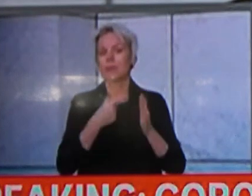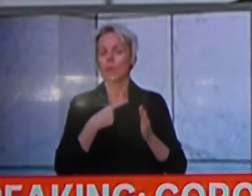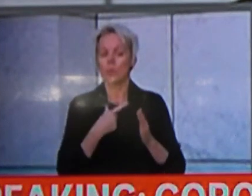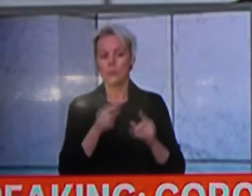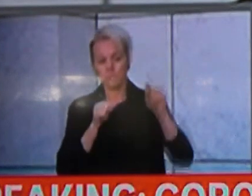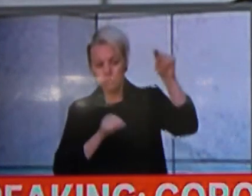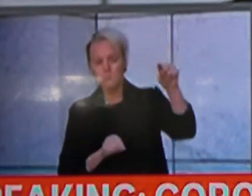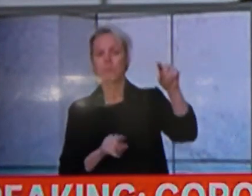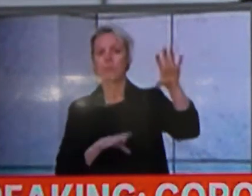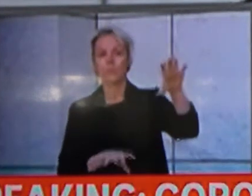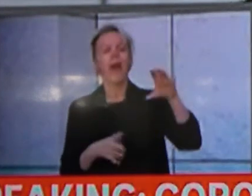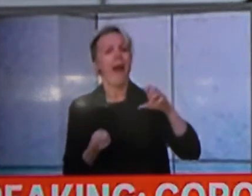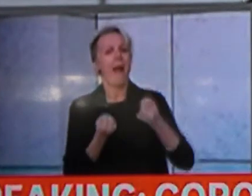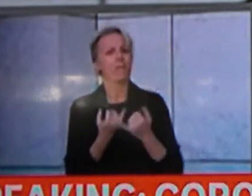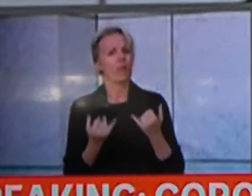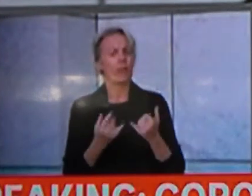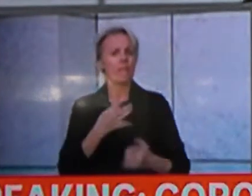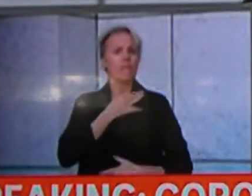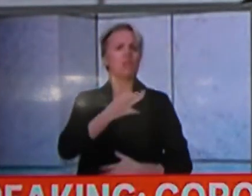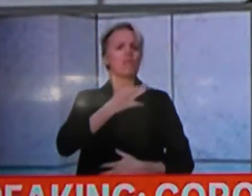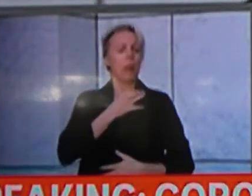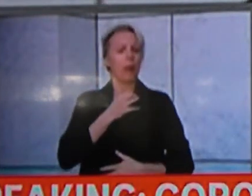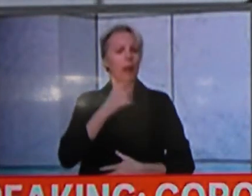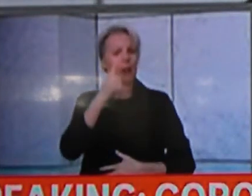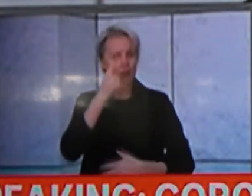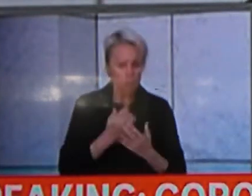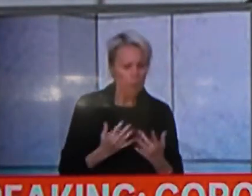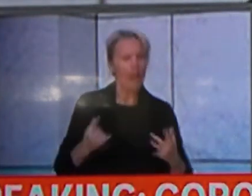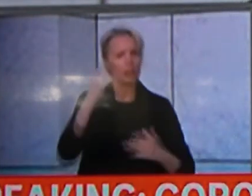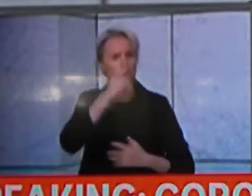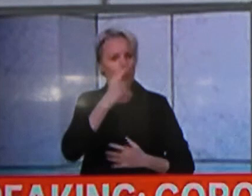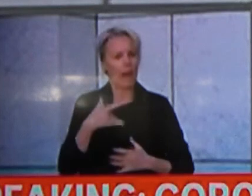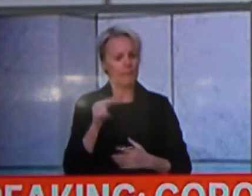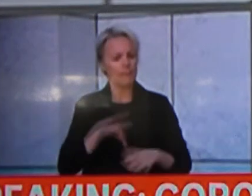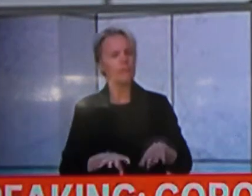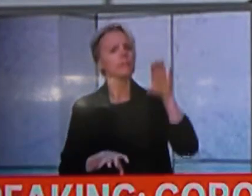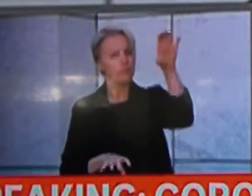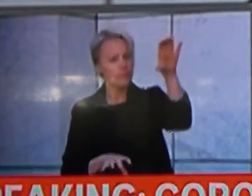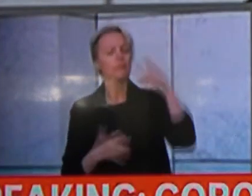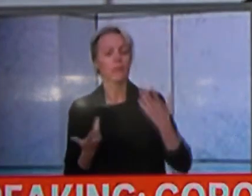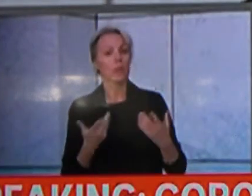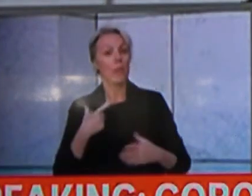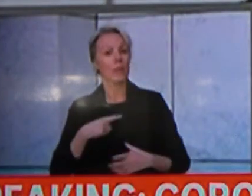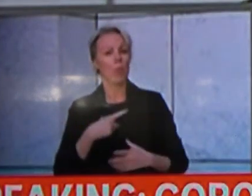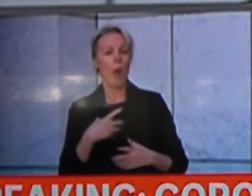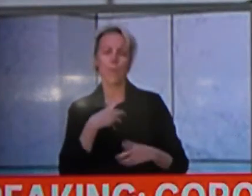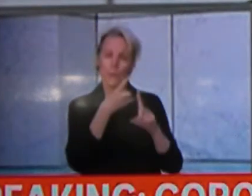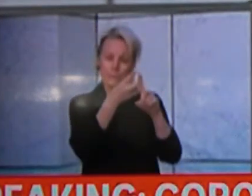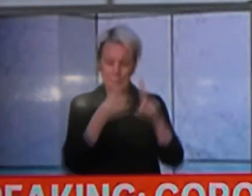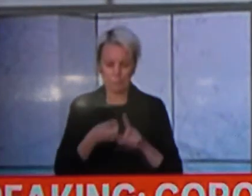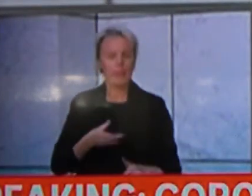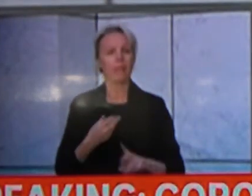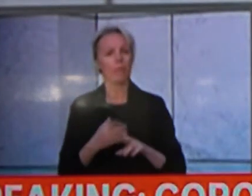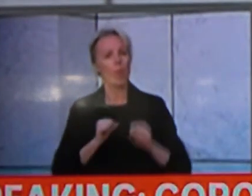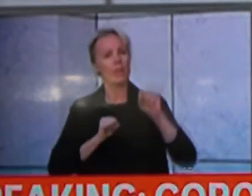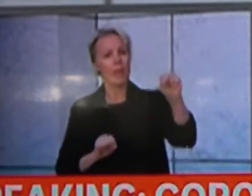vulnerable populations. So you're already seeing a more tailored response in specific locations based on the risk that